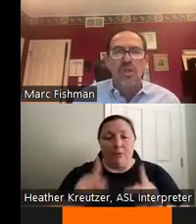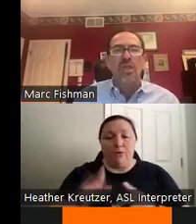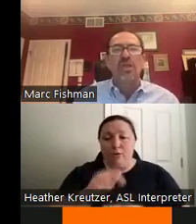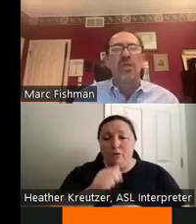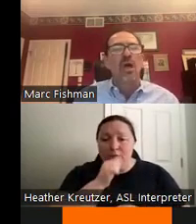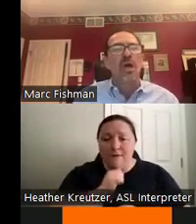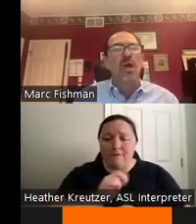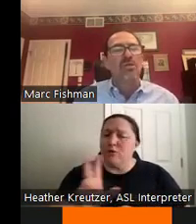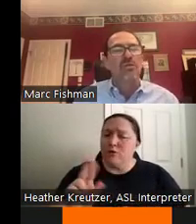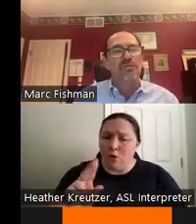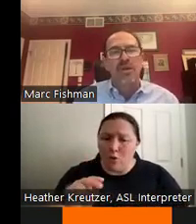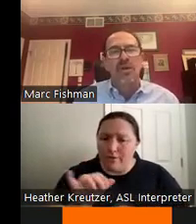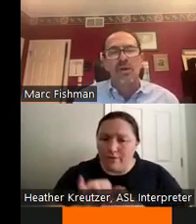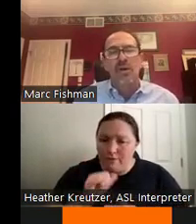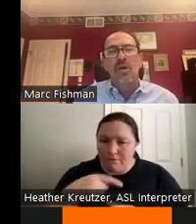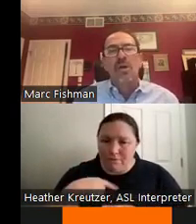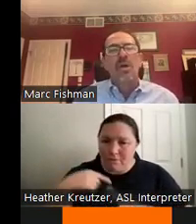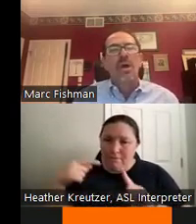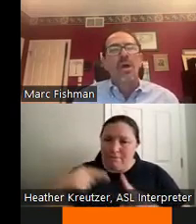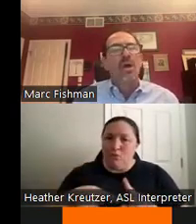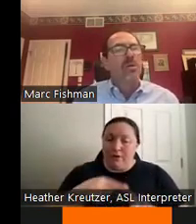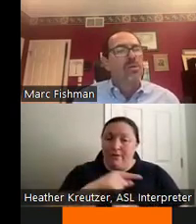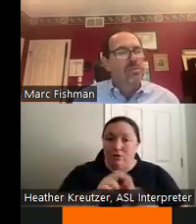person is clearly a